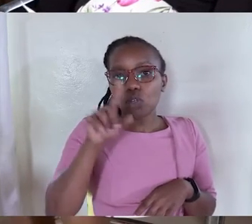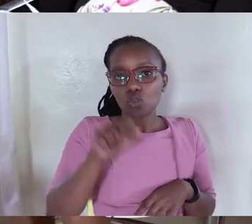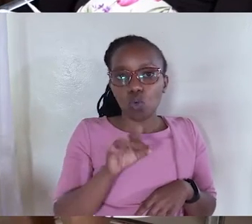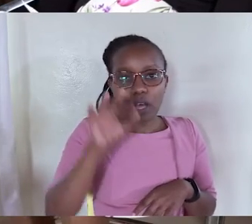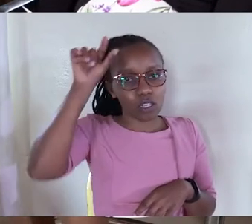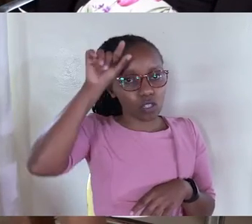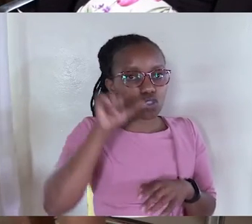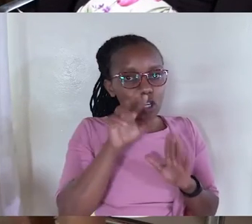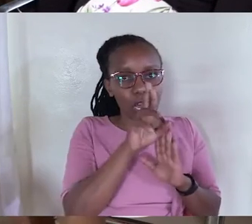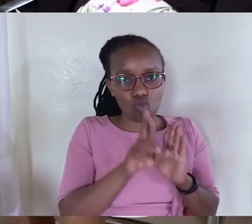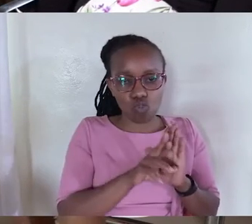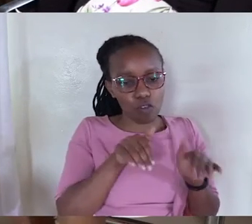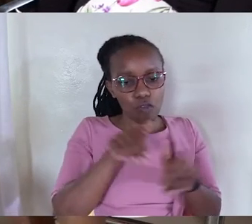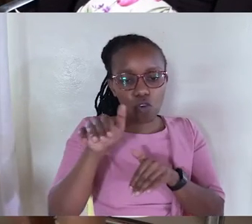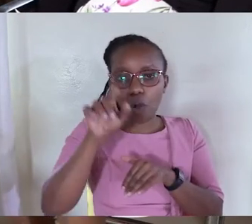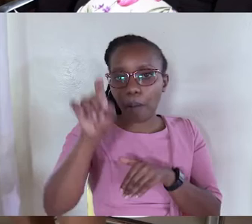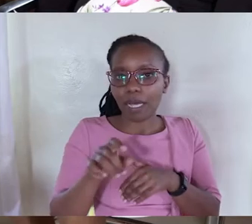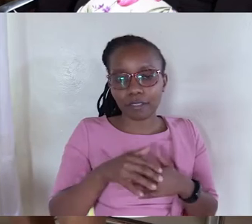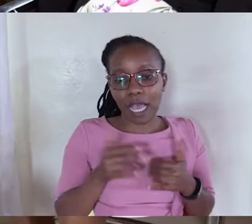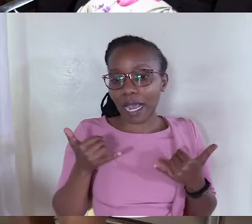rule is upheld.